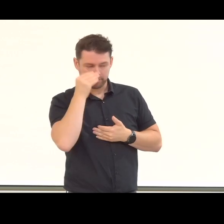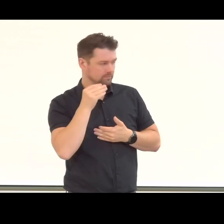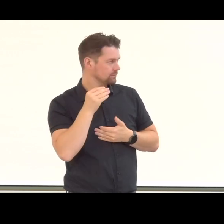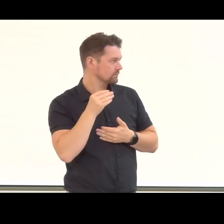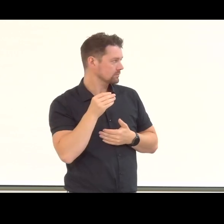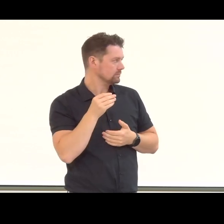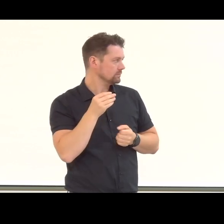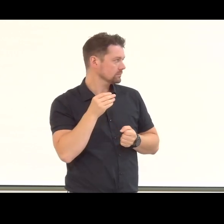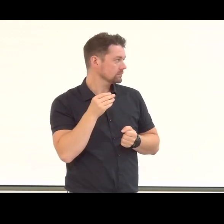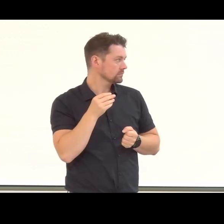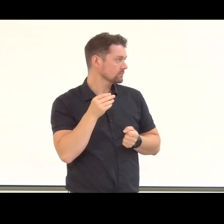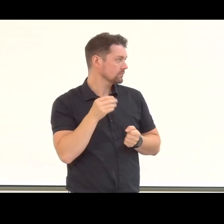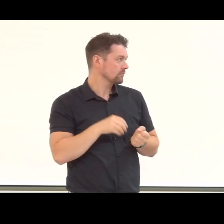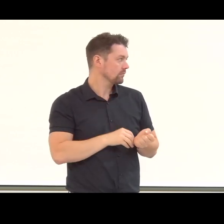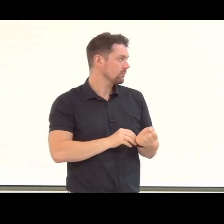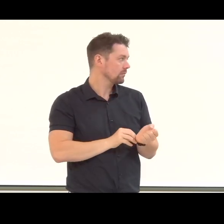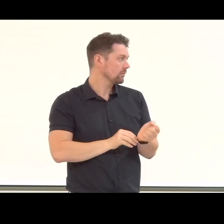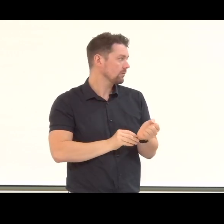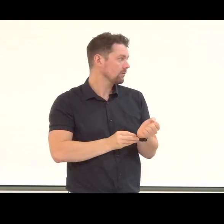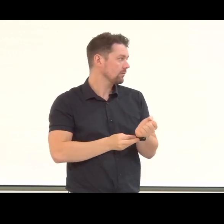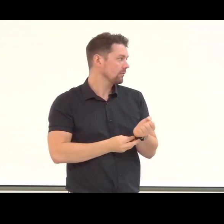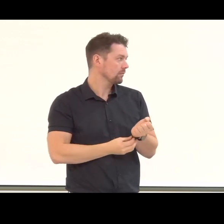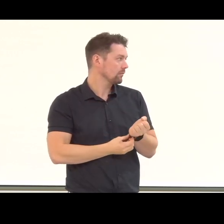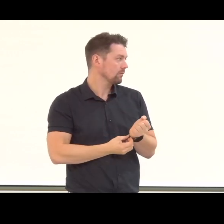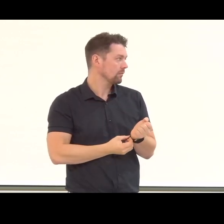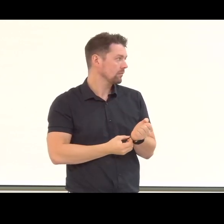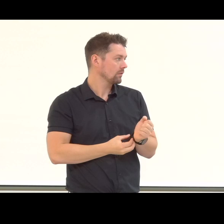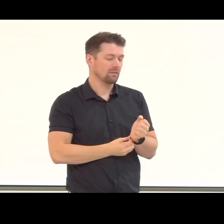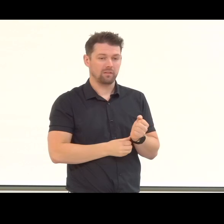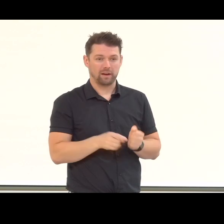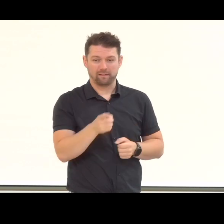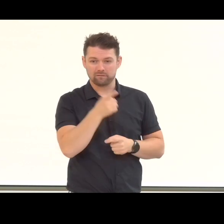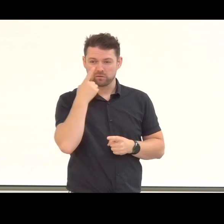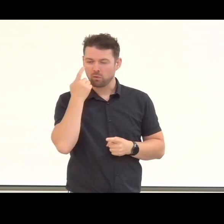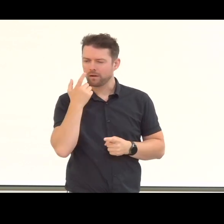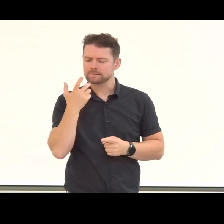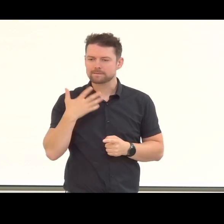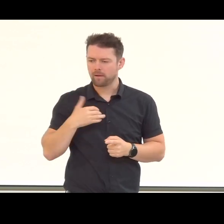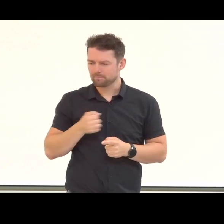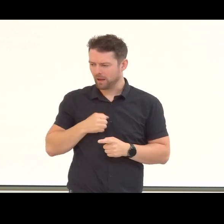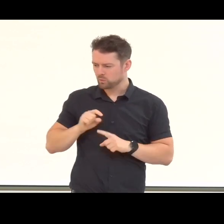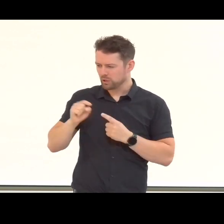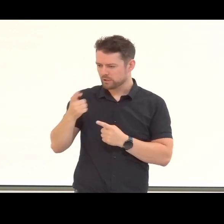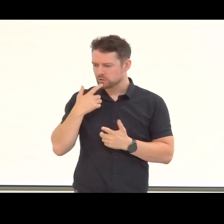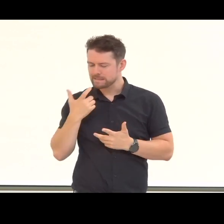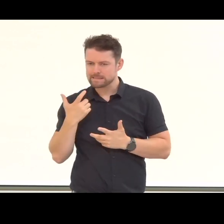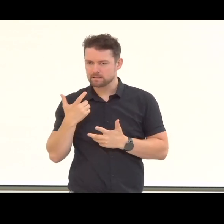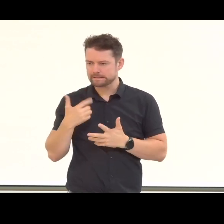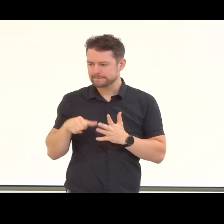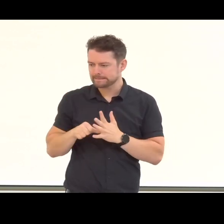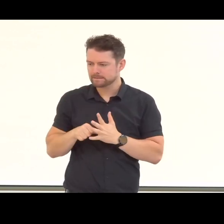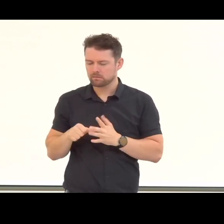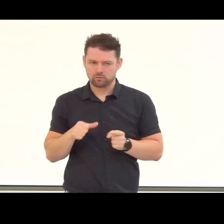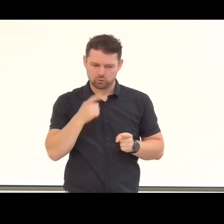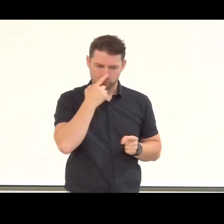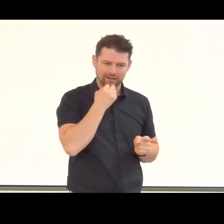nobody's gonna sue you if you find similar solutions to challenges you face in your own analog, right? So this is not like how things work. Of